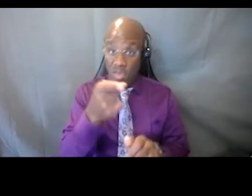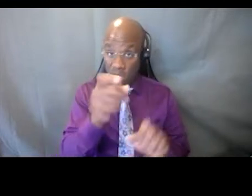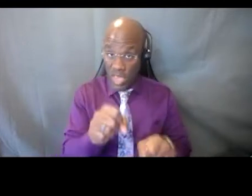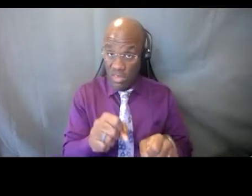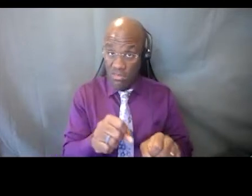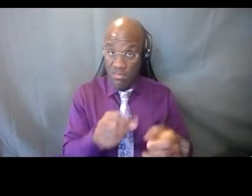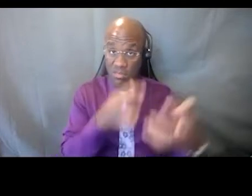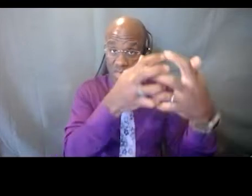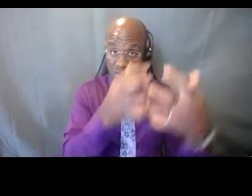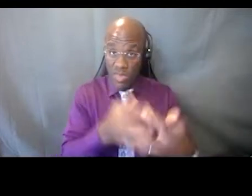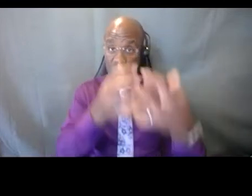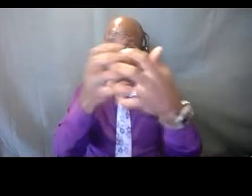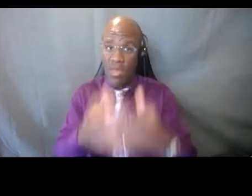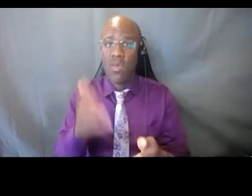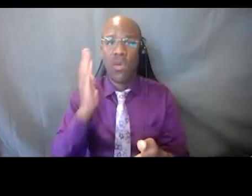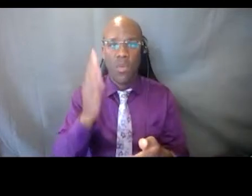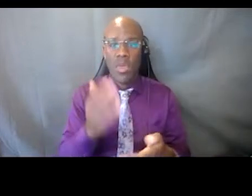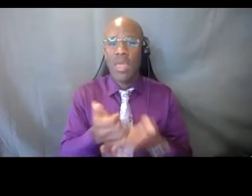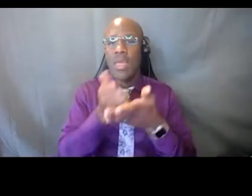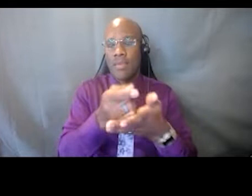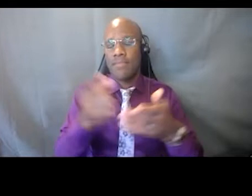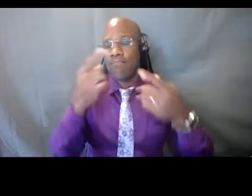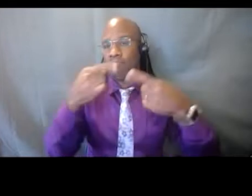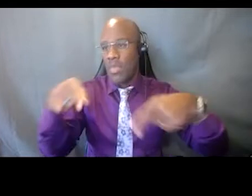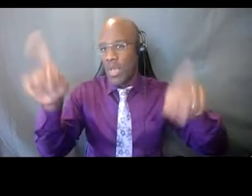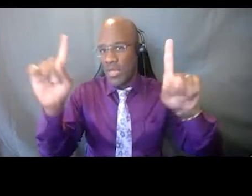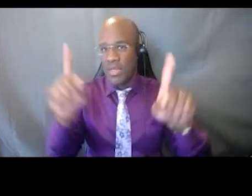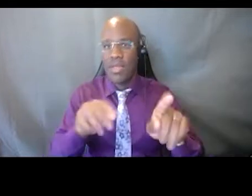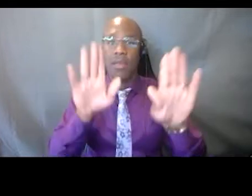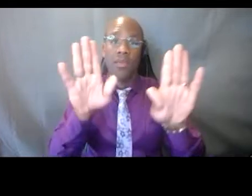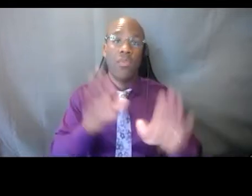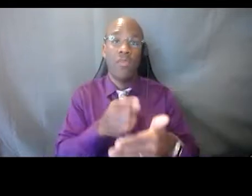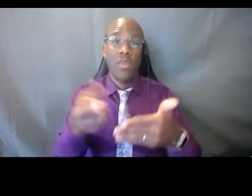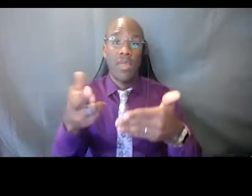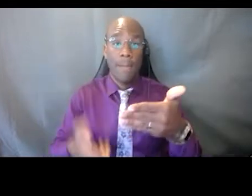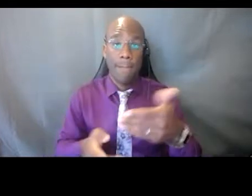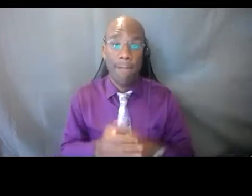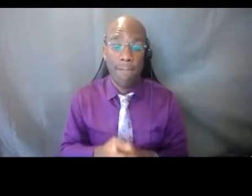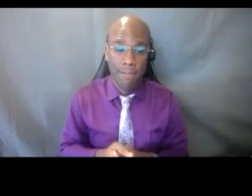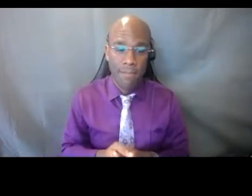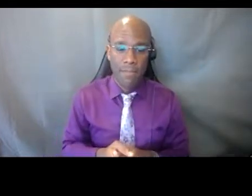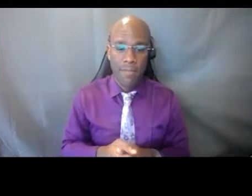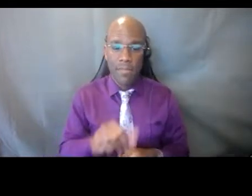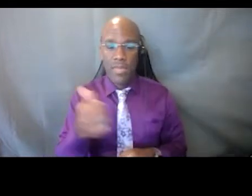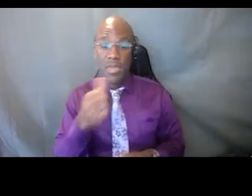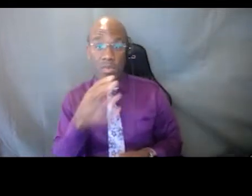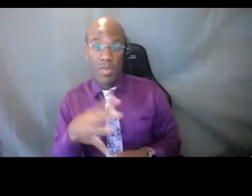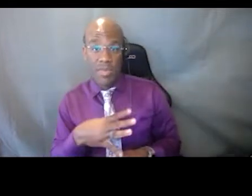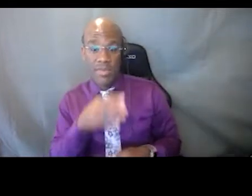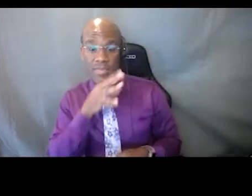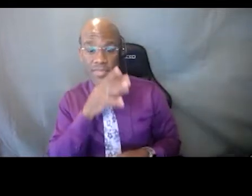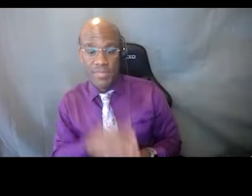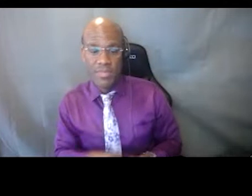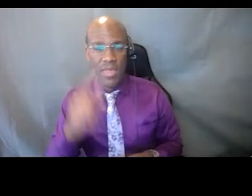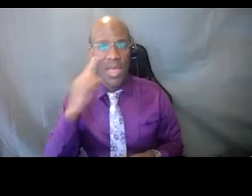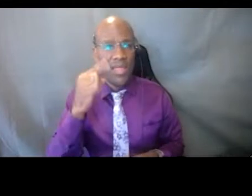think she also has an example of that from the study. Yes, and I will tell you that this study has hit home, and I think myself and Dr.